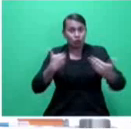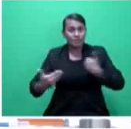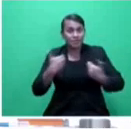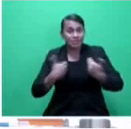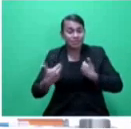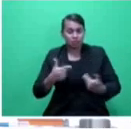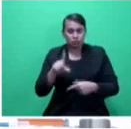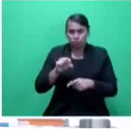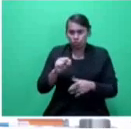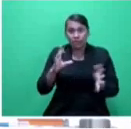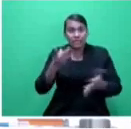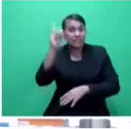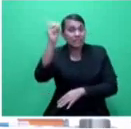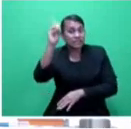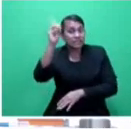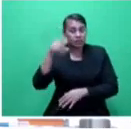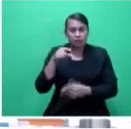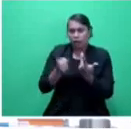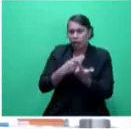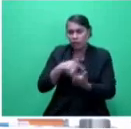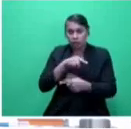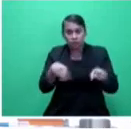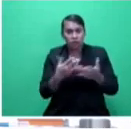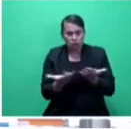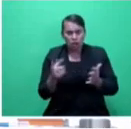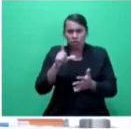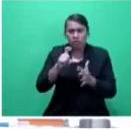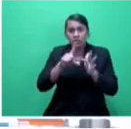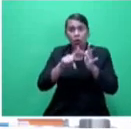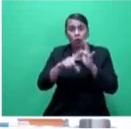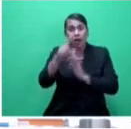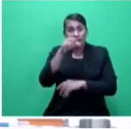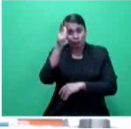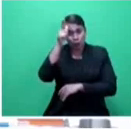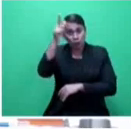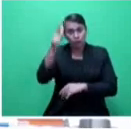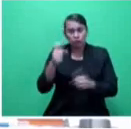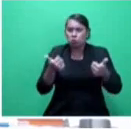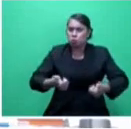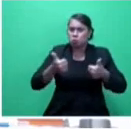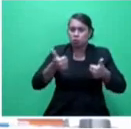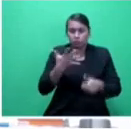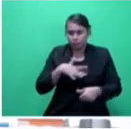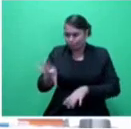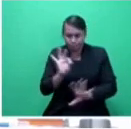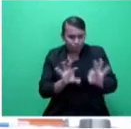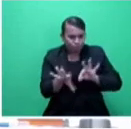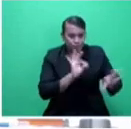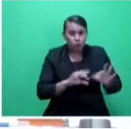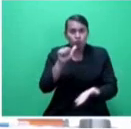of Fiji. So this new CEO is actually investing in the staff and the right staff. And I think that's critically important. The issue